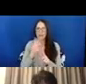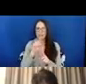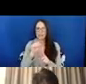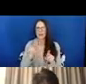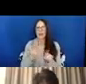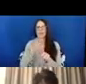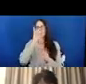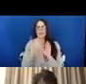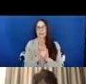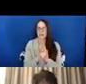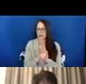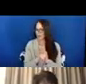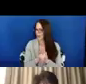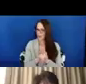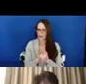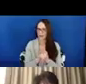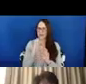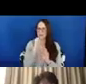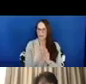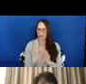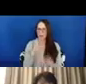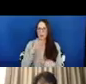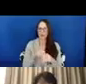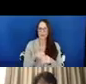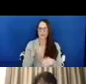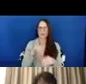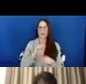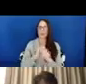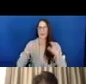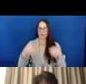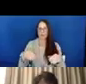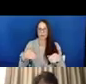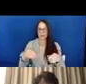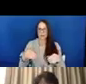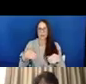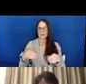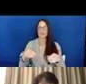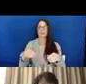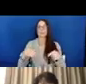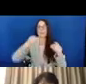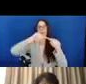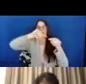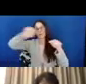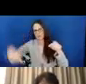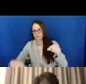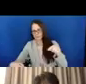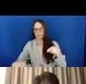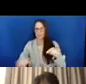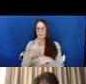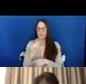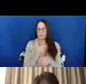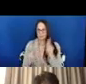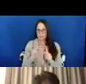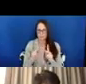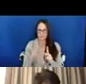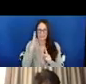as non-participation in the workforce. The next, disabled people experience